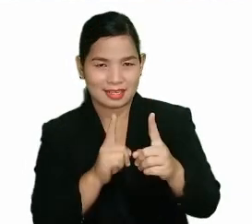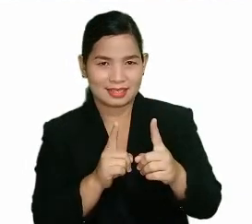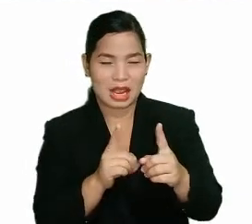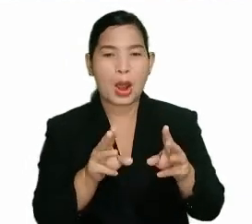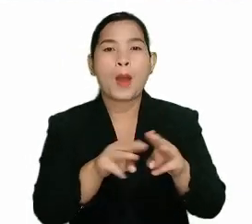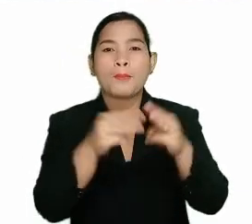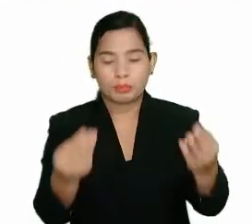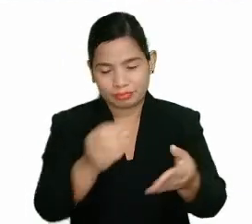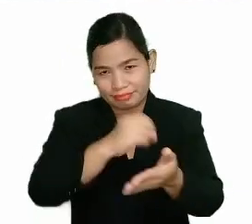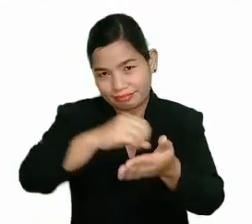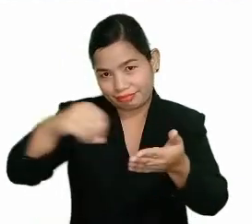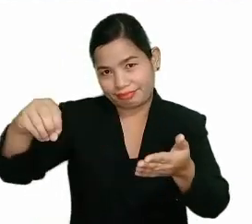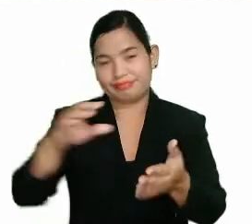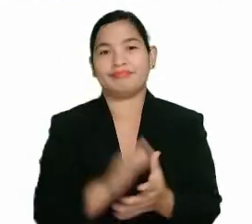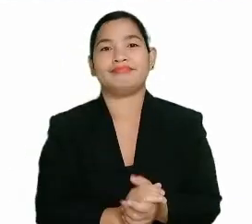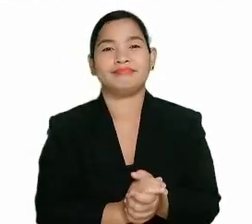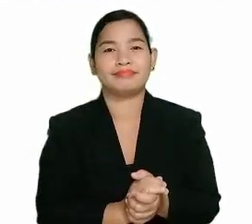give you 5 minutes to do it.